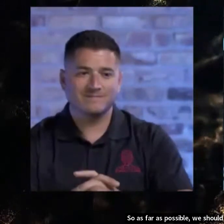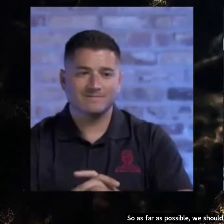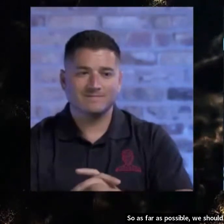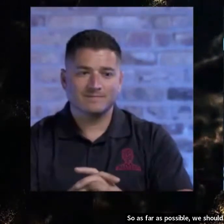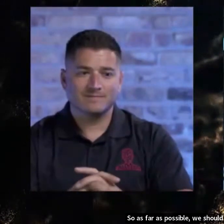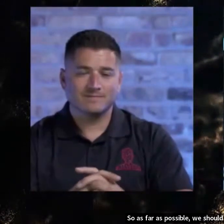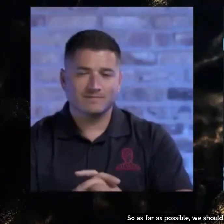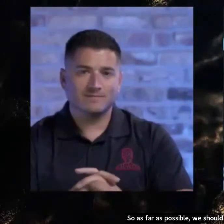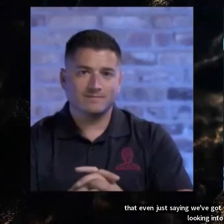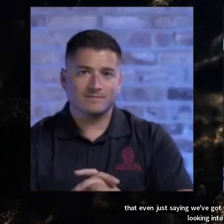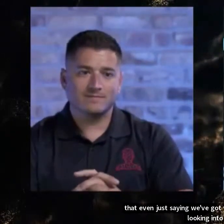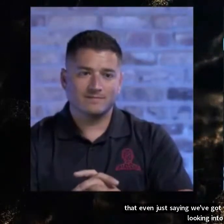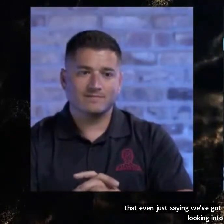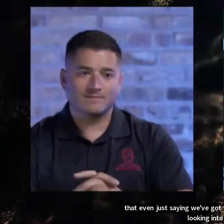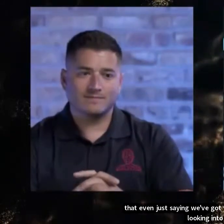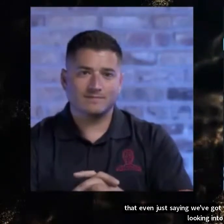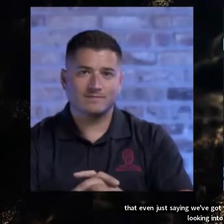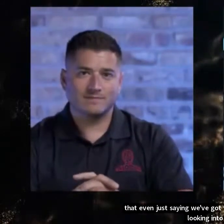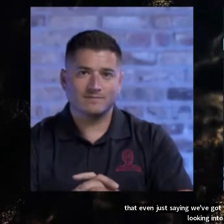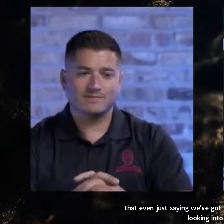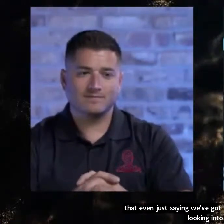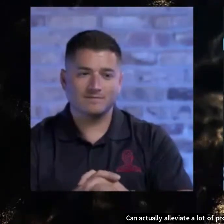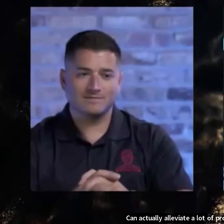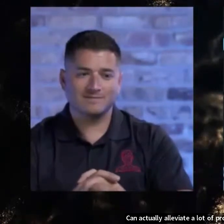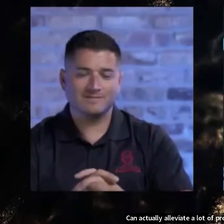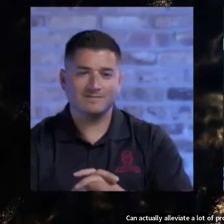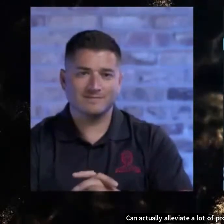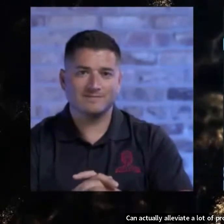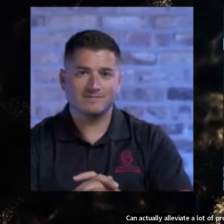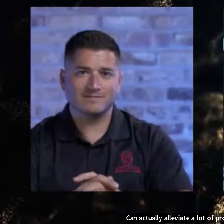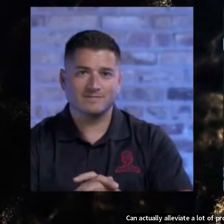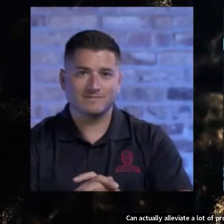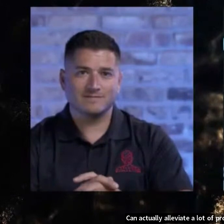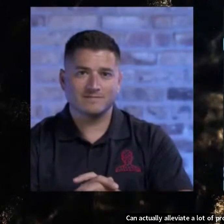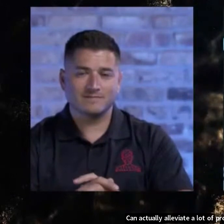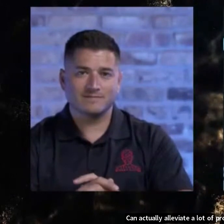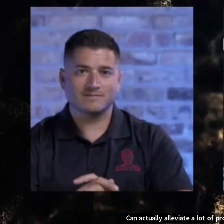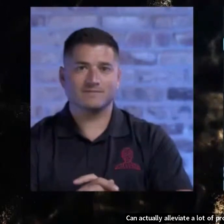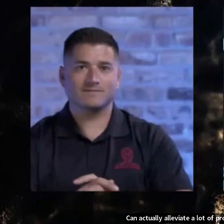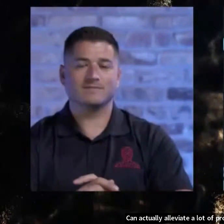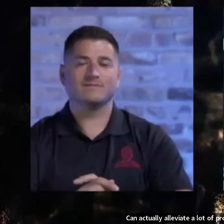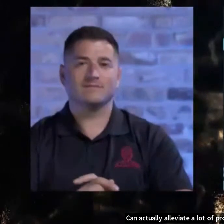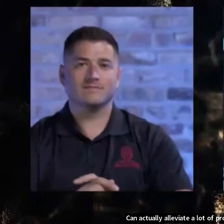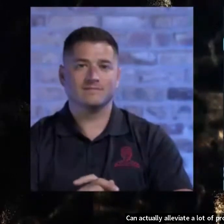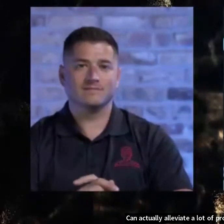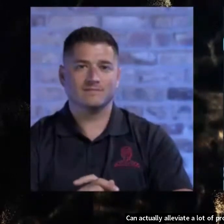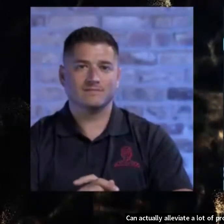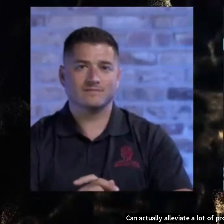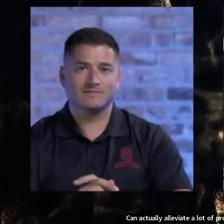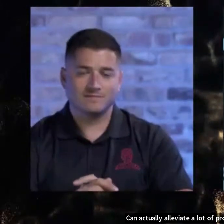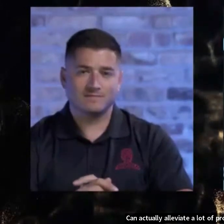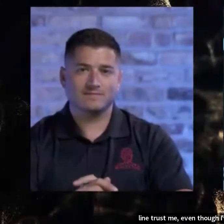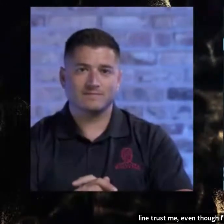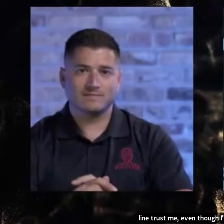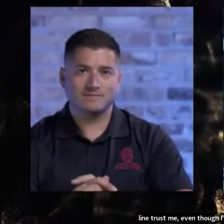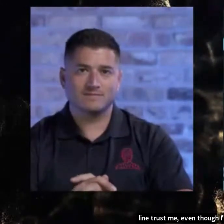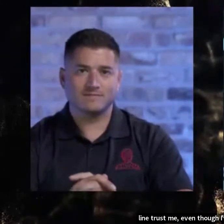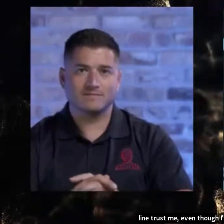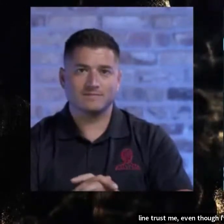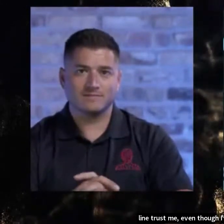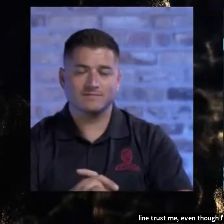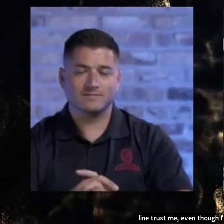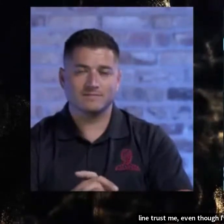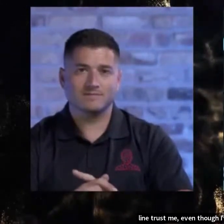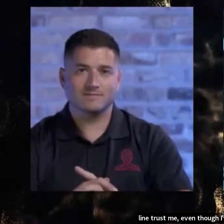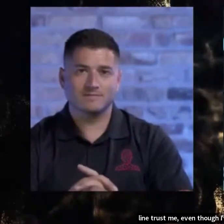lot of problems later down the line um trust me even though I've worked for big companies you'd be surprised how many times there isn't actually a